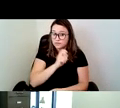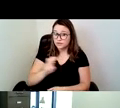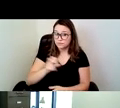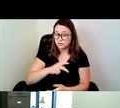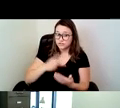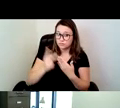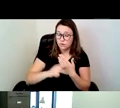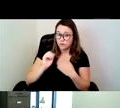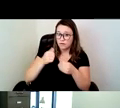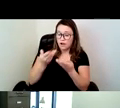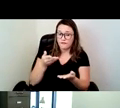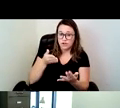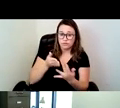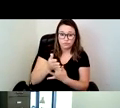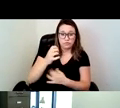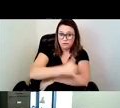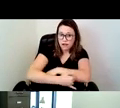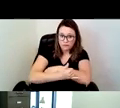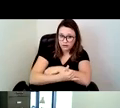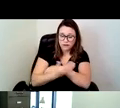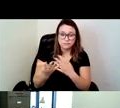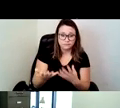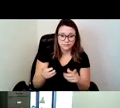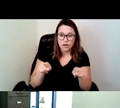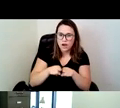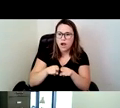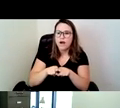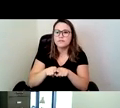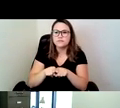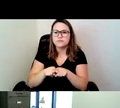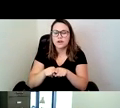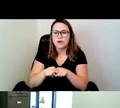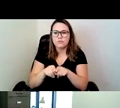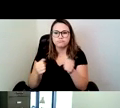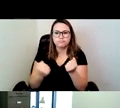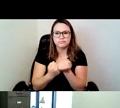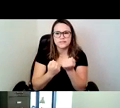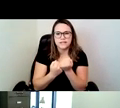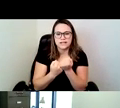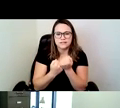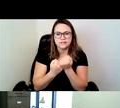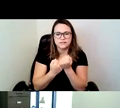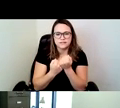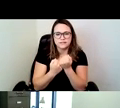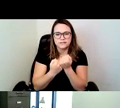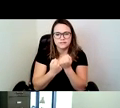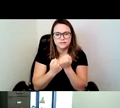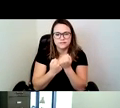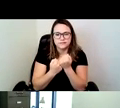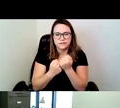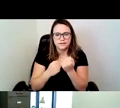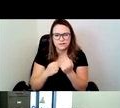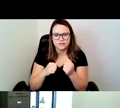county, and we also assist with escorted medical transportation for those who have no other